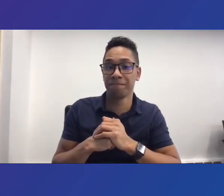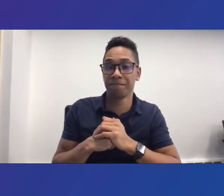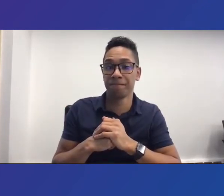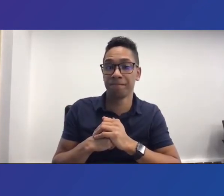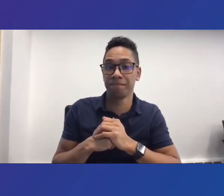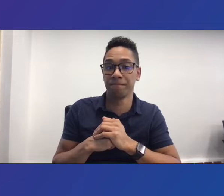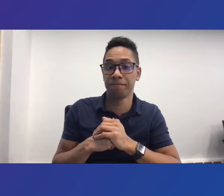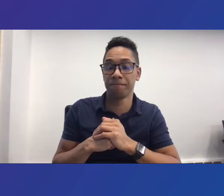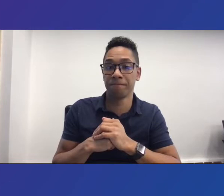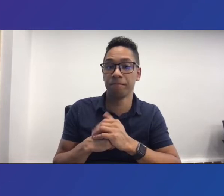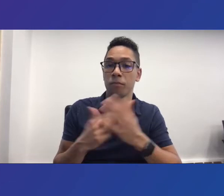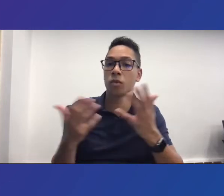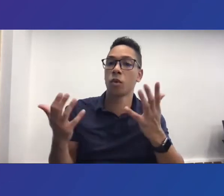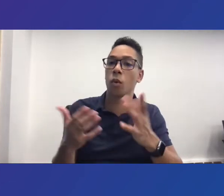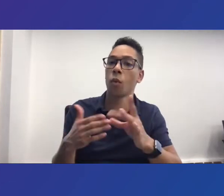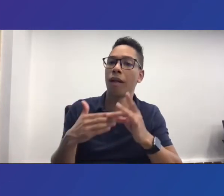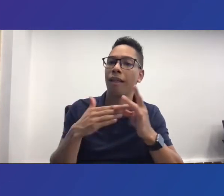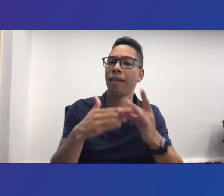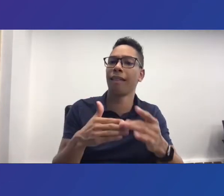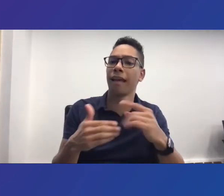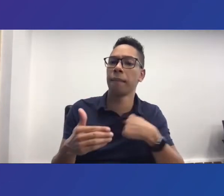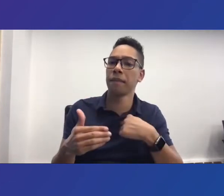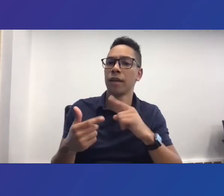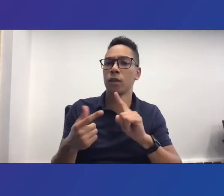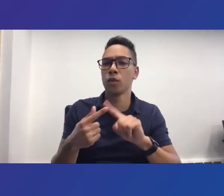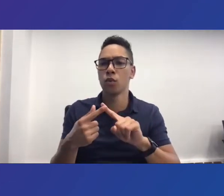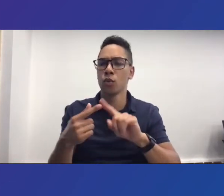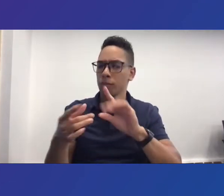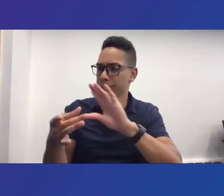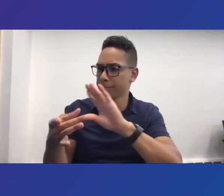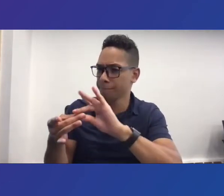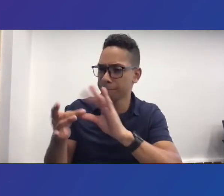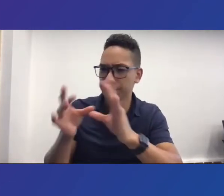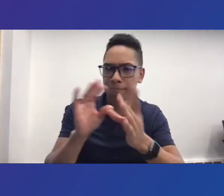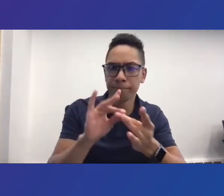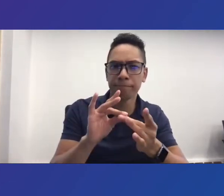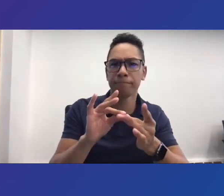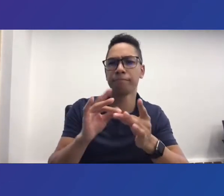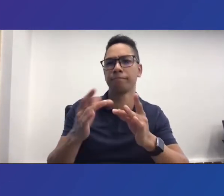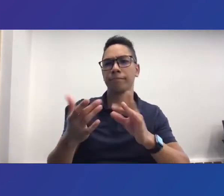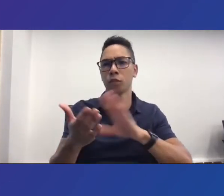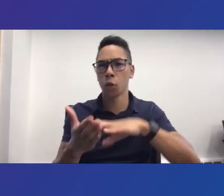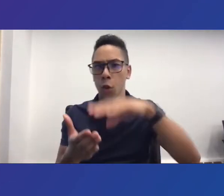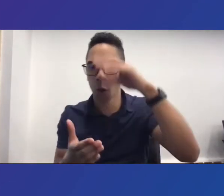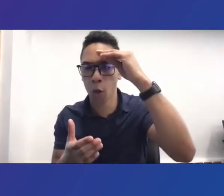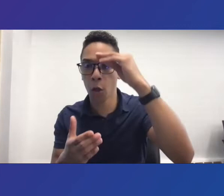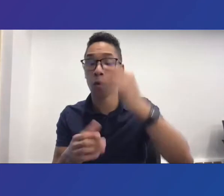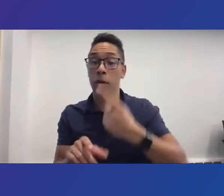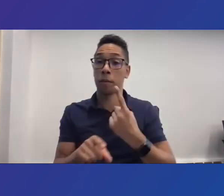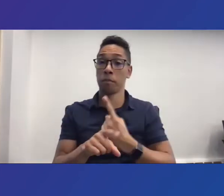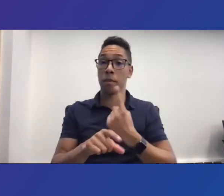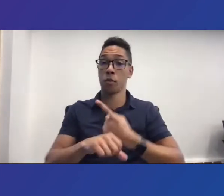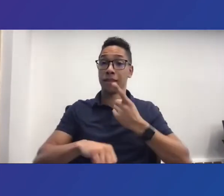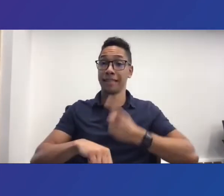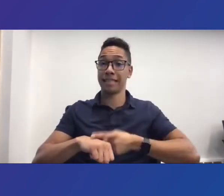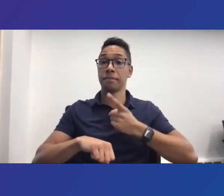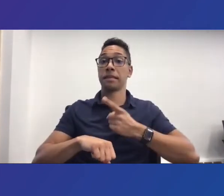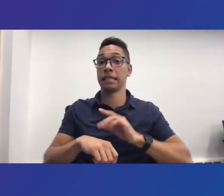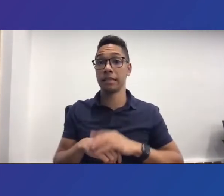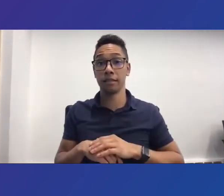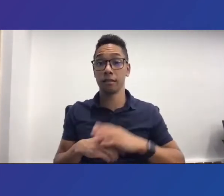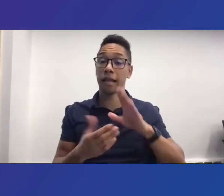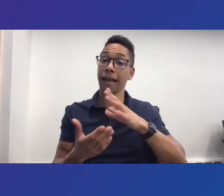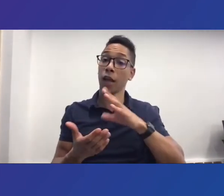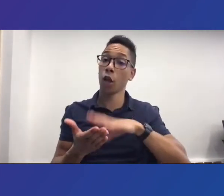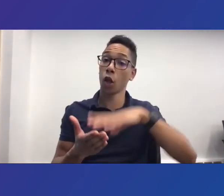led me to networking and learning and getting the discipline I needed, and learning the whys I have.